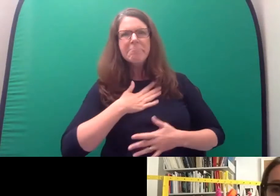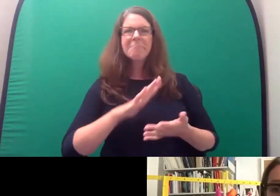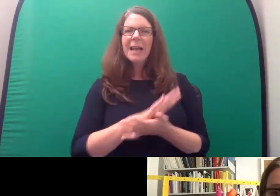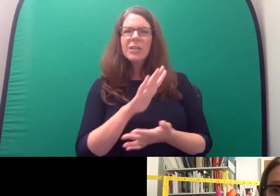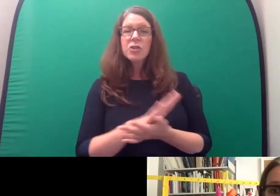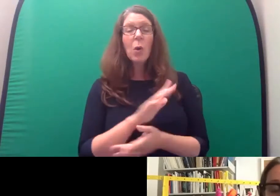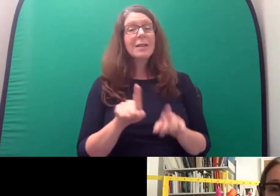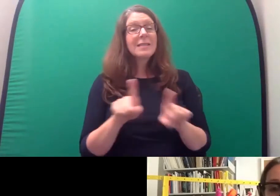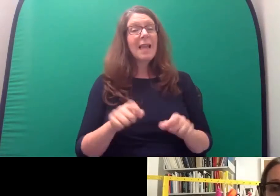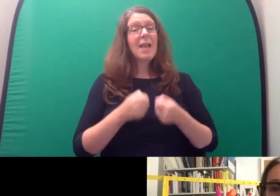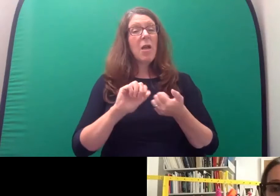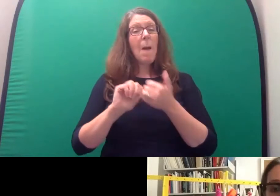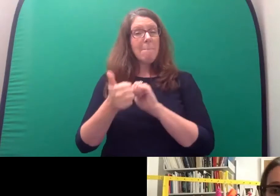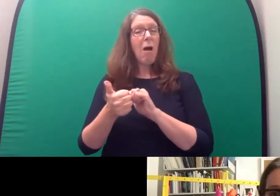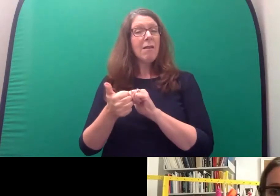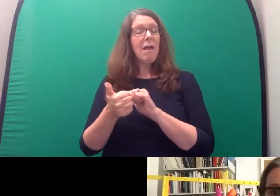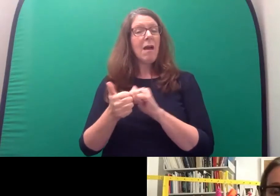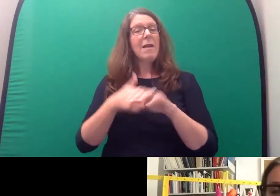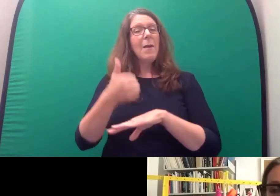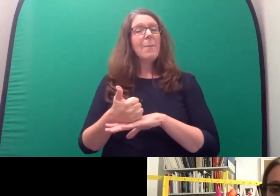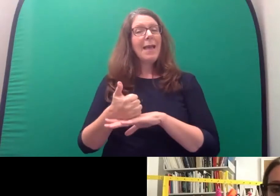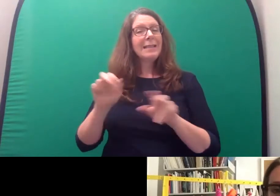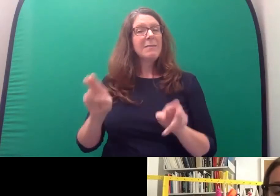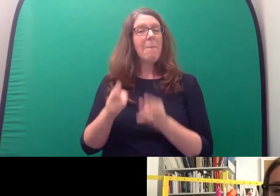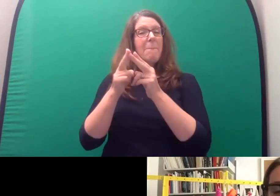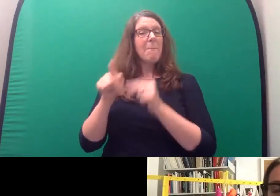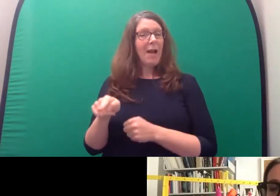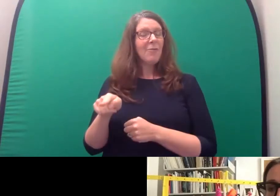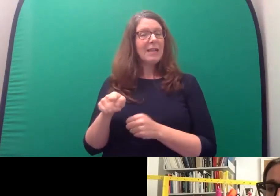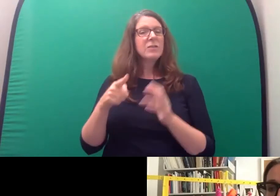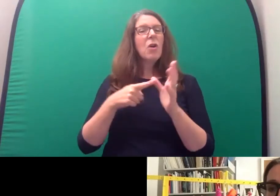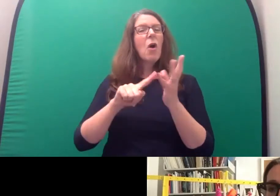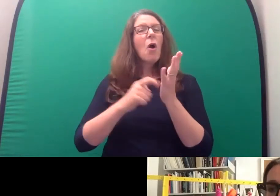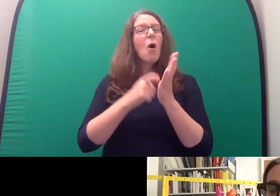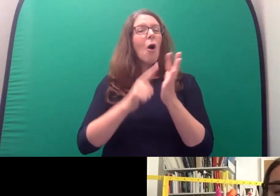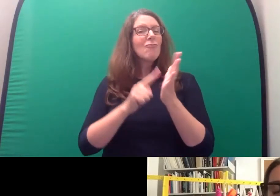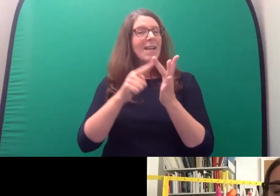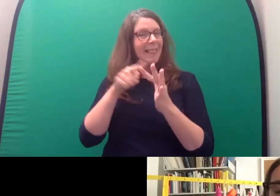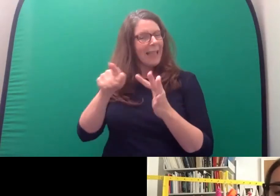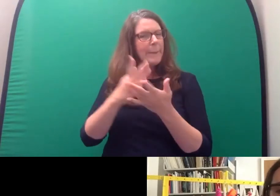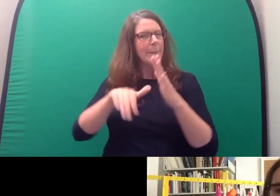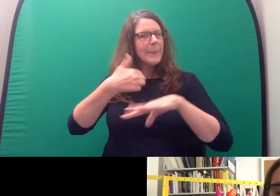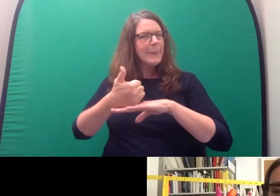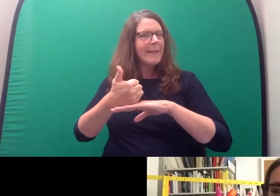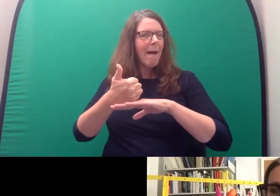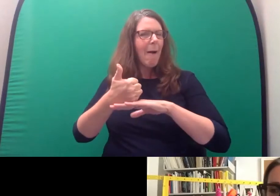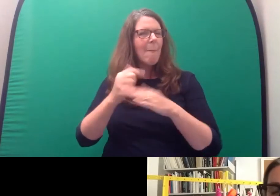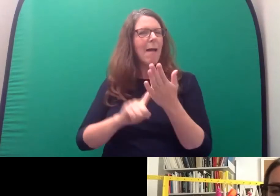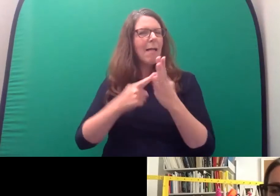my partner, who's based in Paris, Aurélie. And we've always adored drawing,